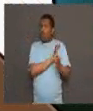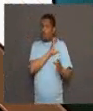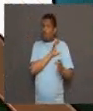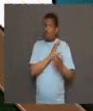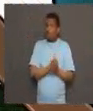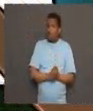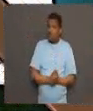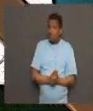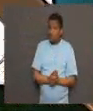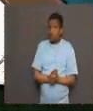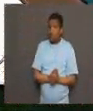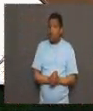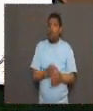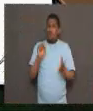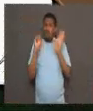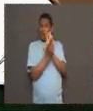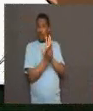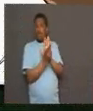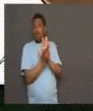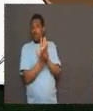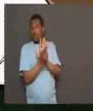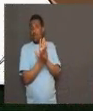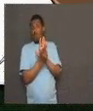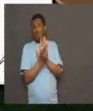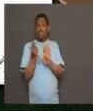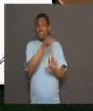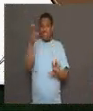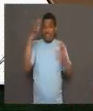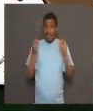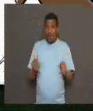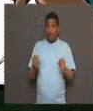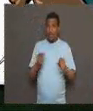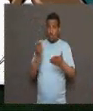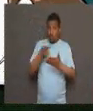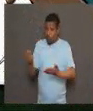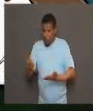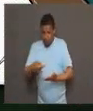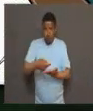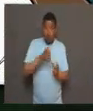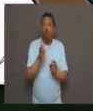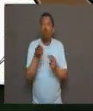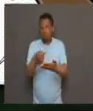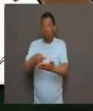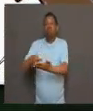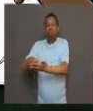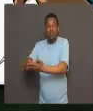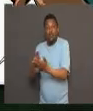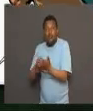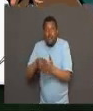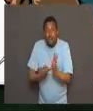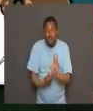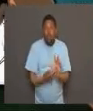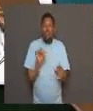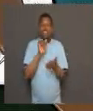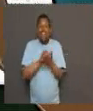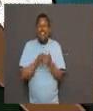characteristics. For instance, they can be drawn quickly. This means